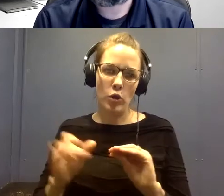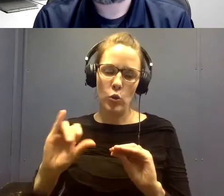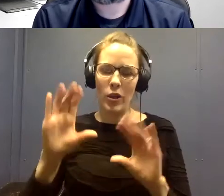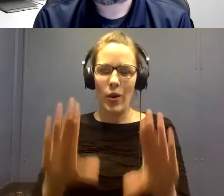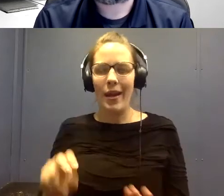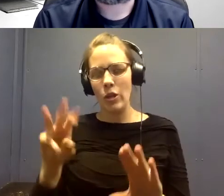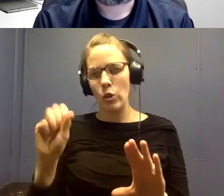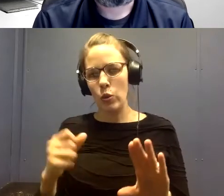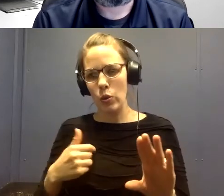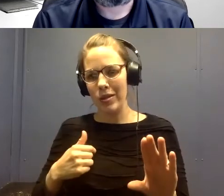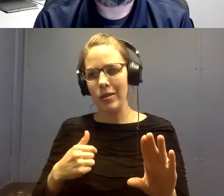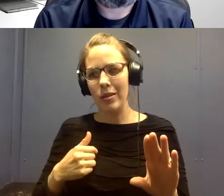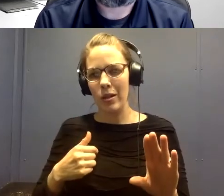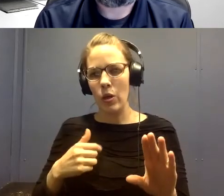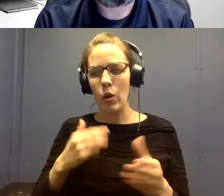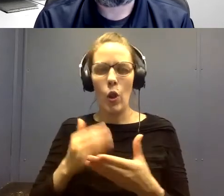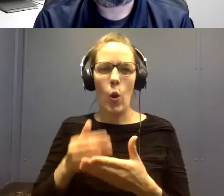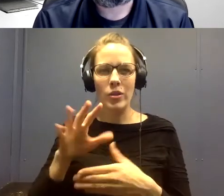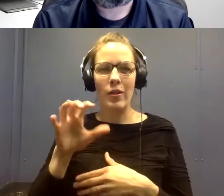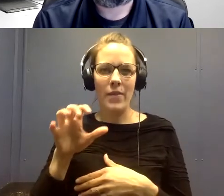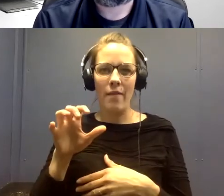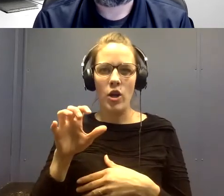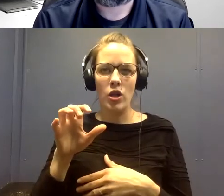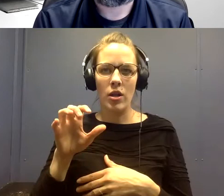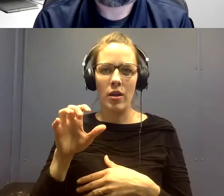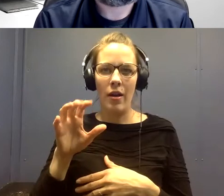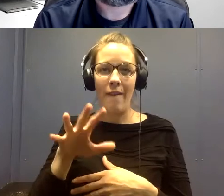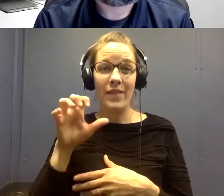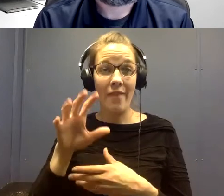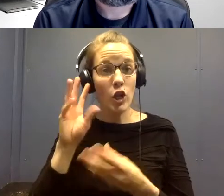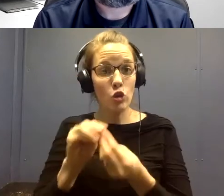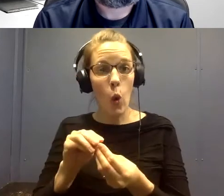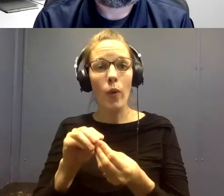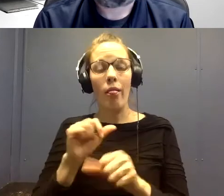mean, we had really close to 500 total employees